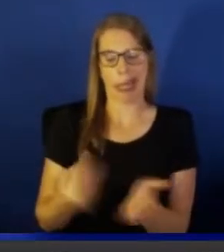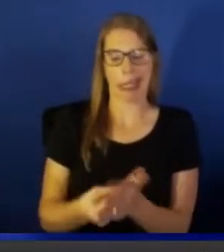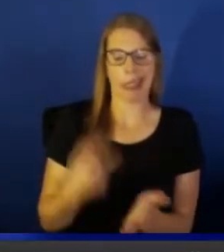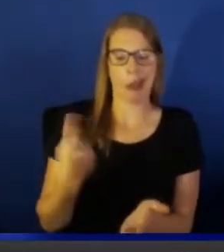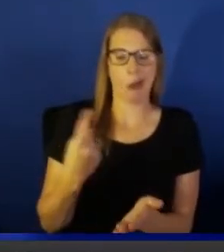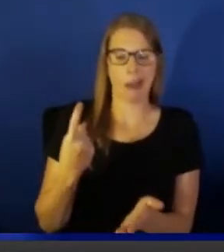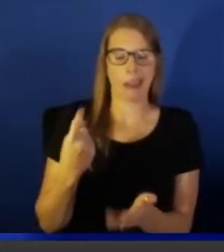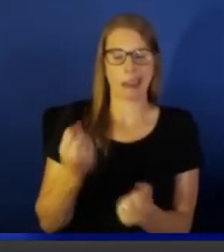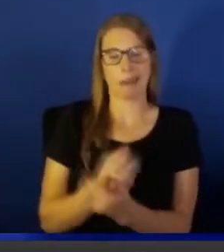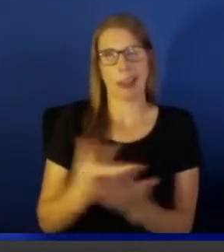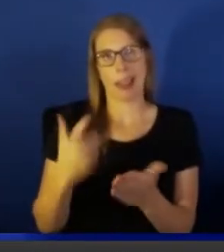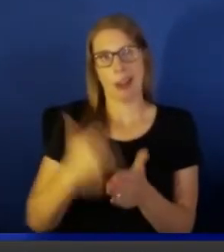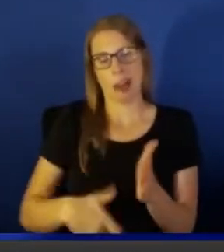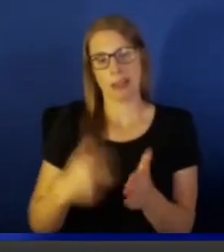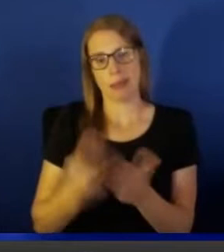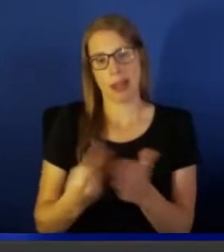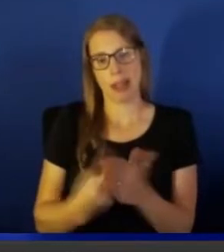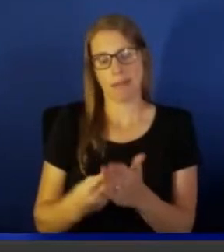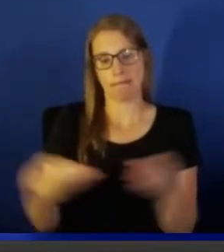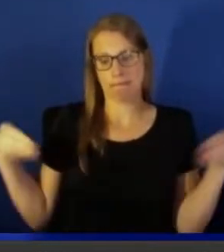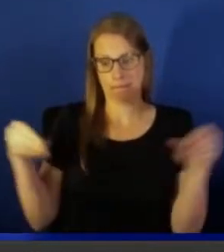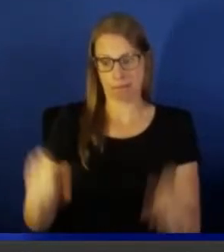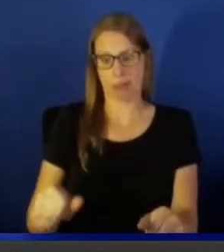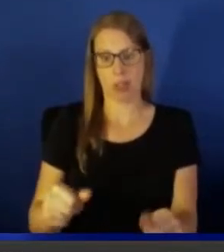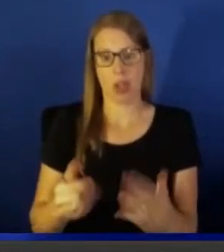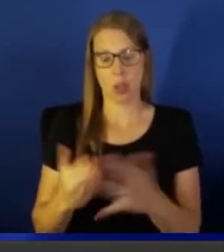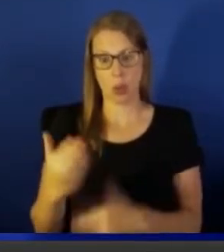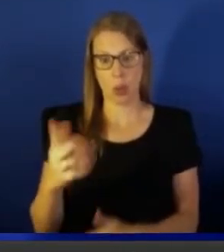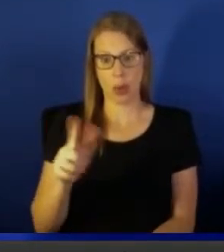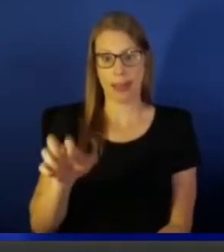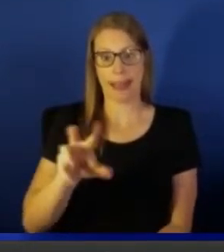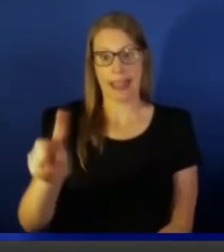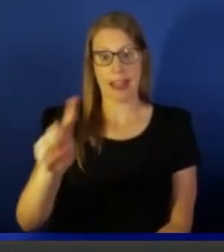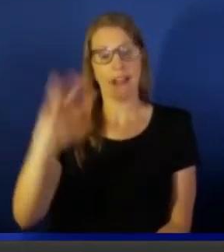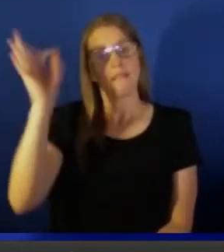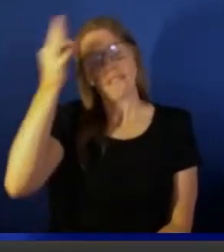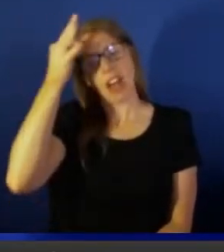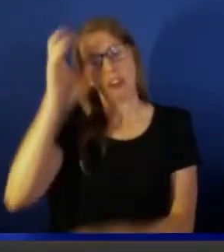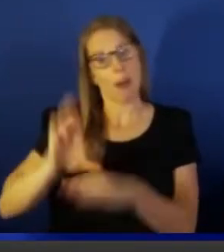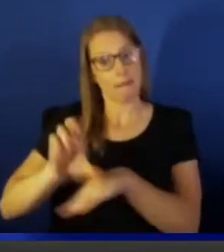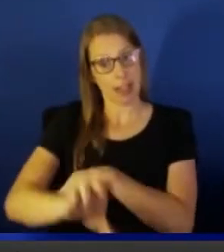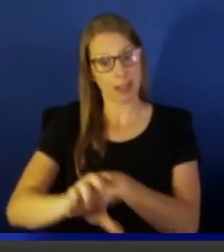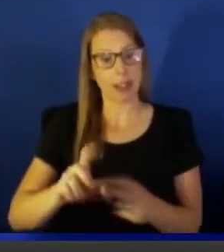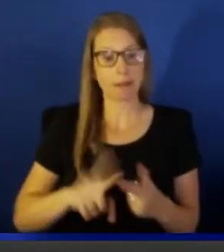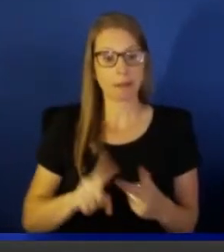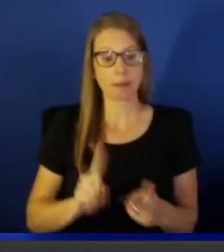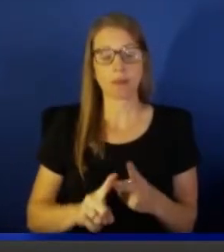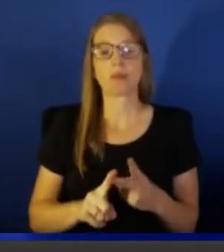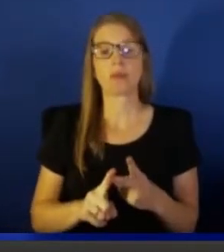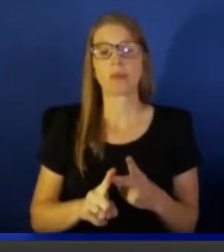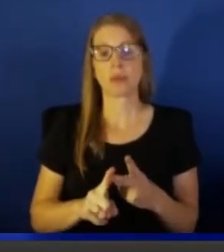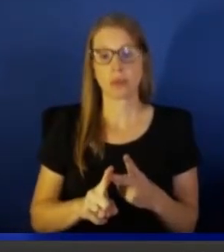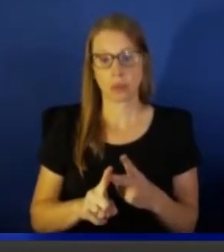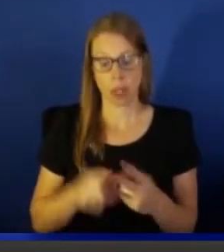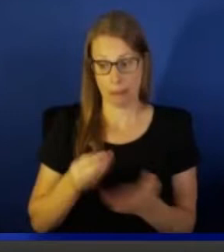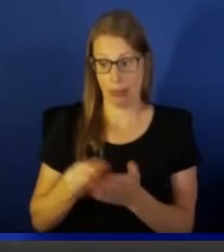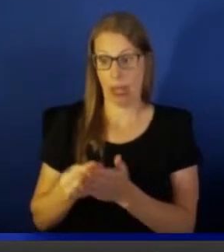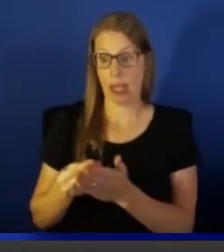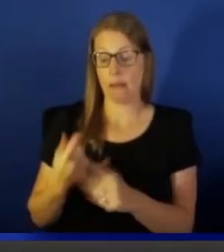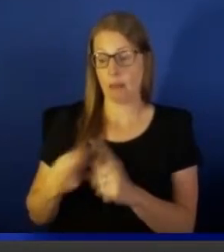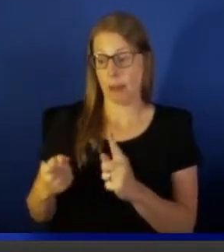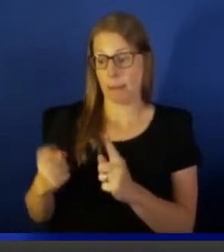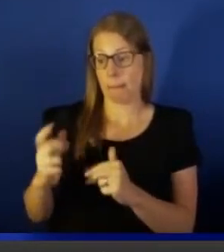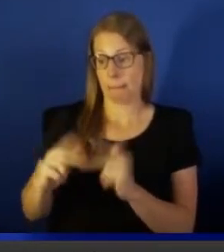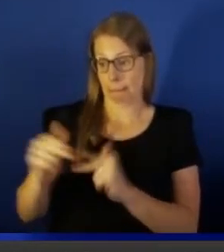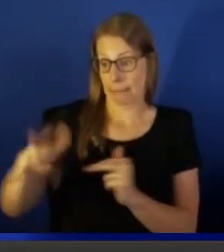costs, but largely funded through our lead is federal investment. There are substantial infrastructure dollars coming in right now. And by the